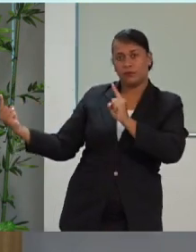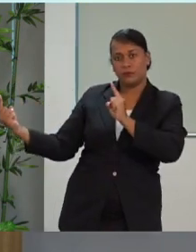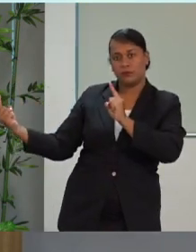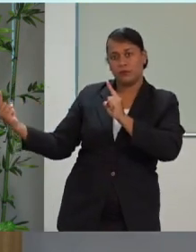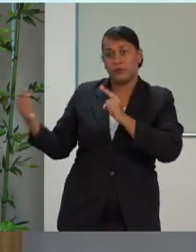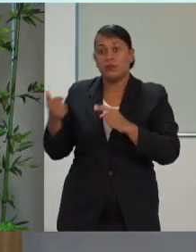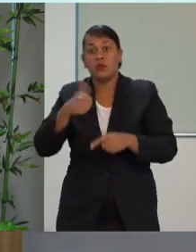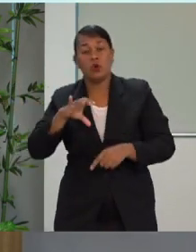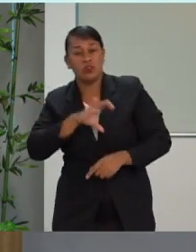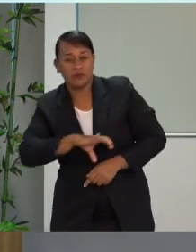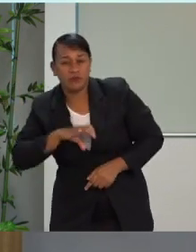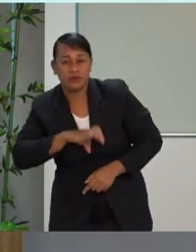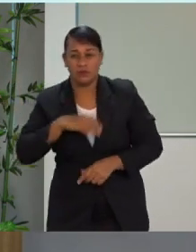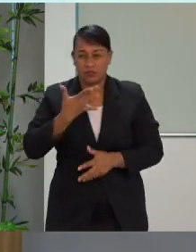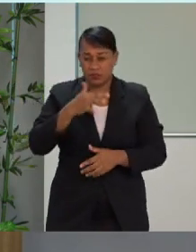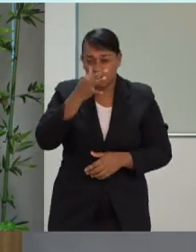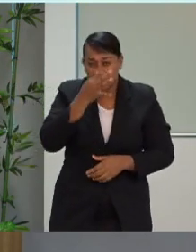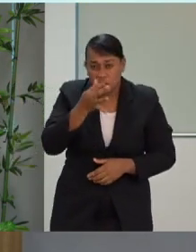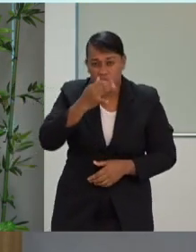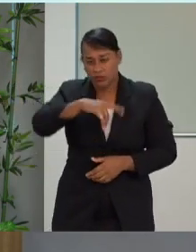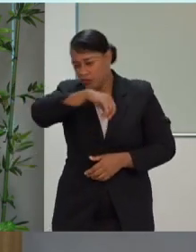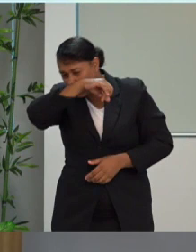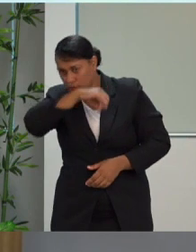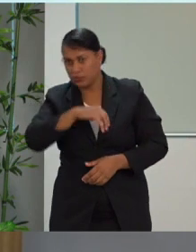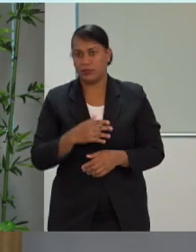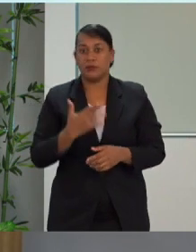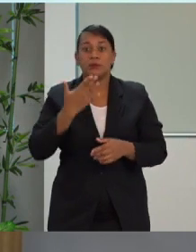sneezing into a tissue or elbow